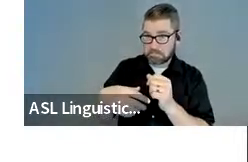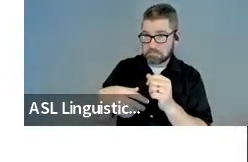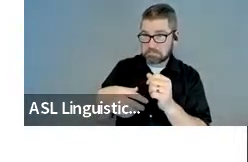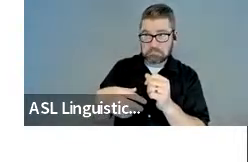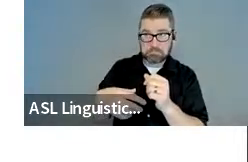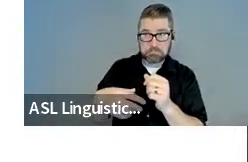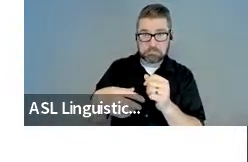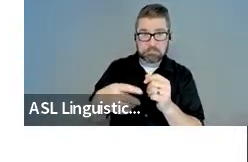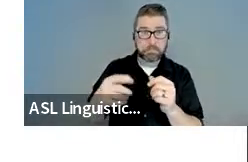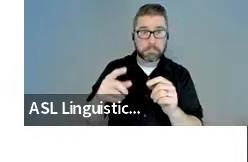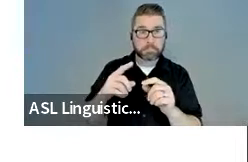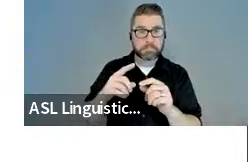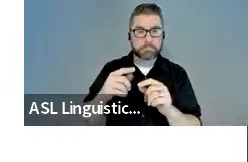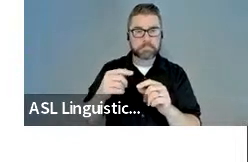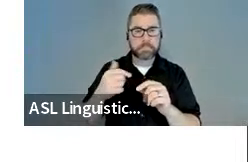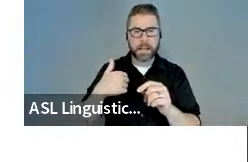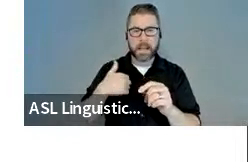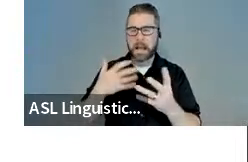in the past.